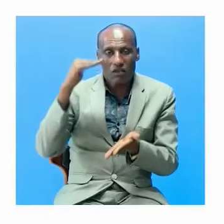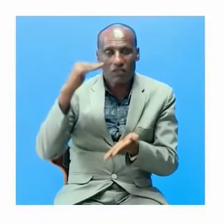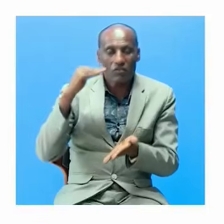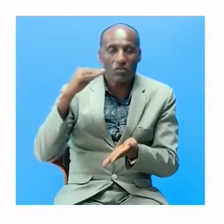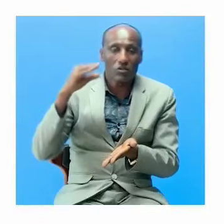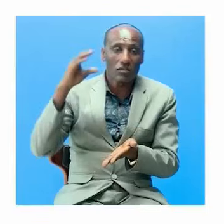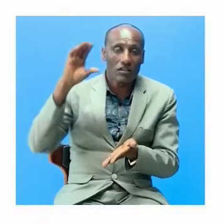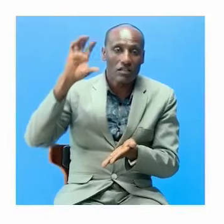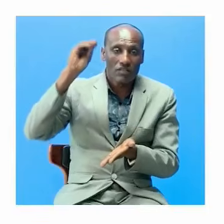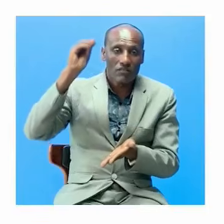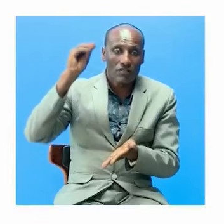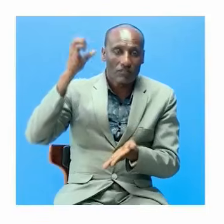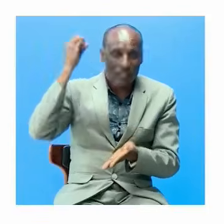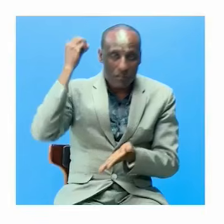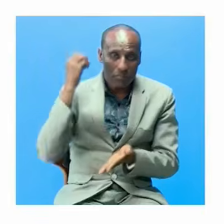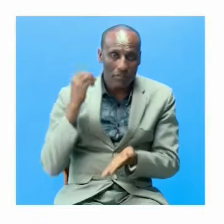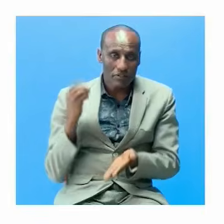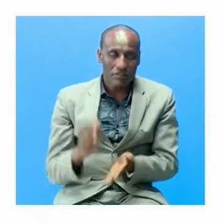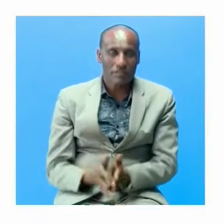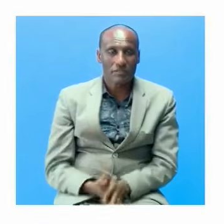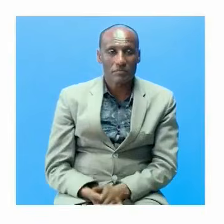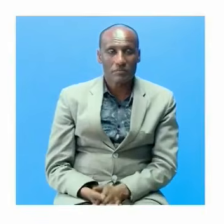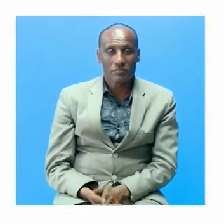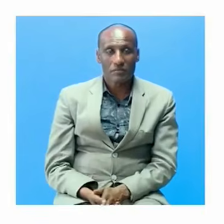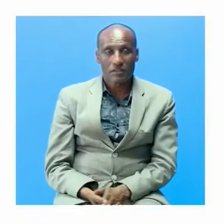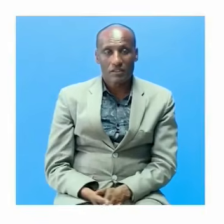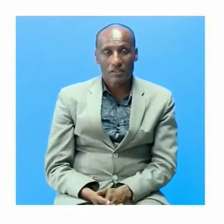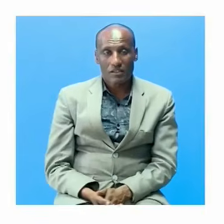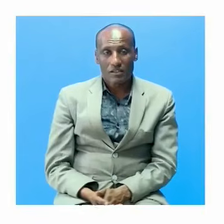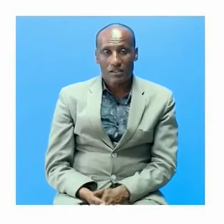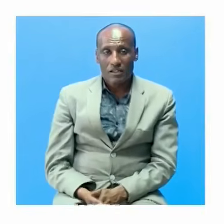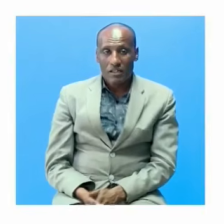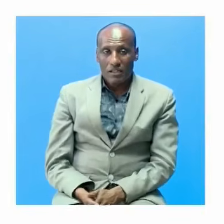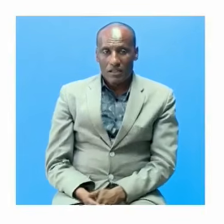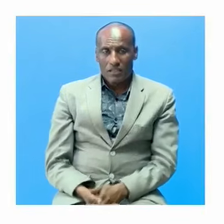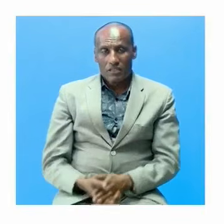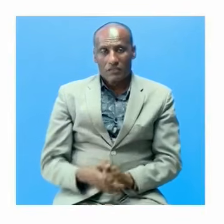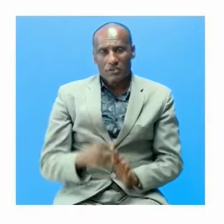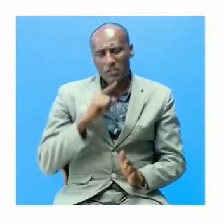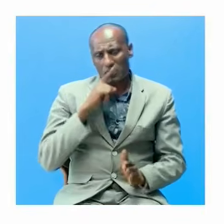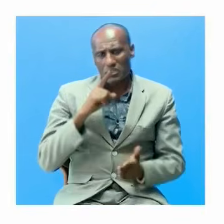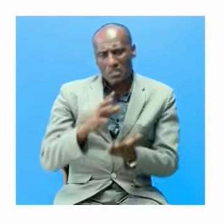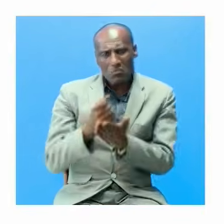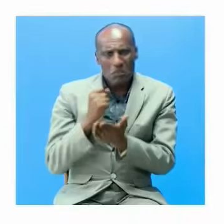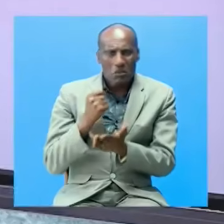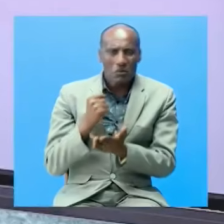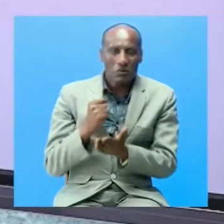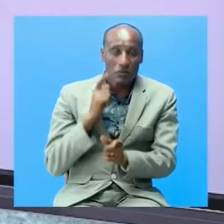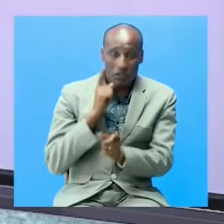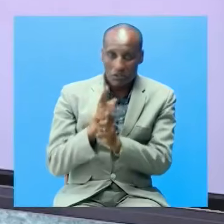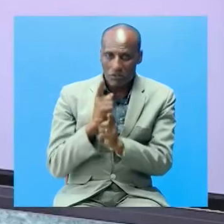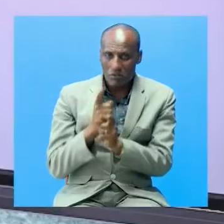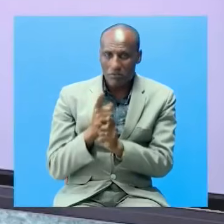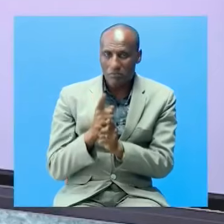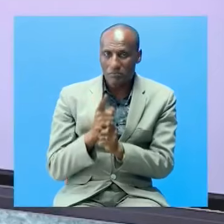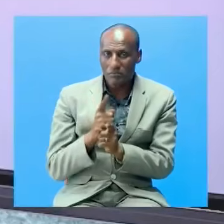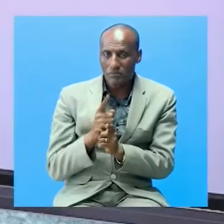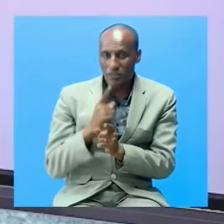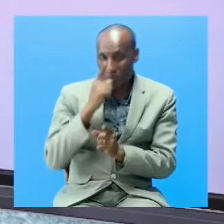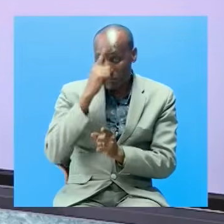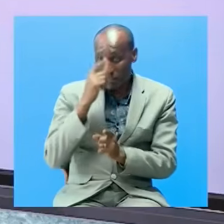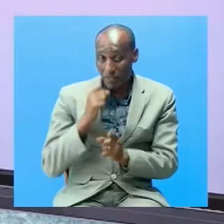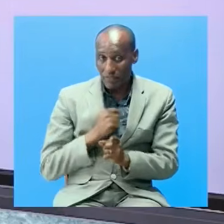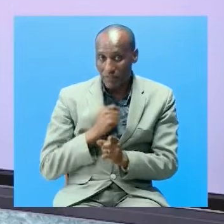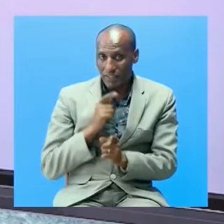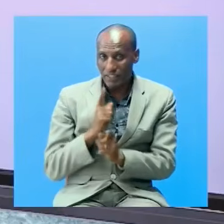is 50%. It is 50%. All right? So, if you